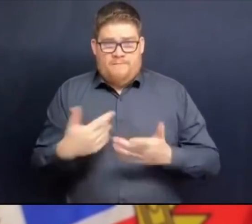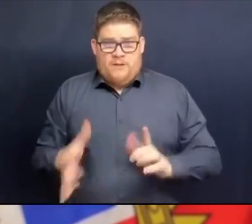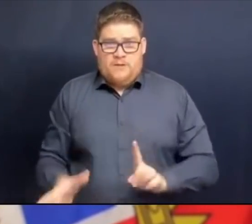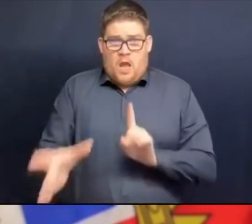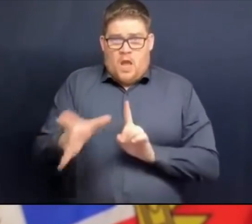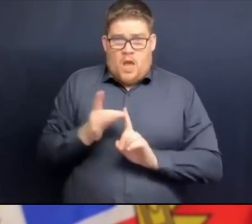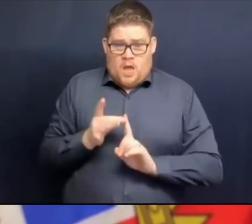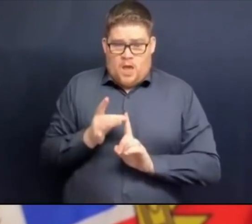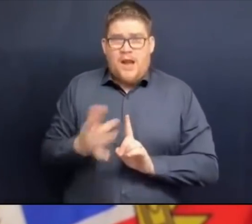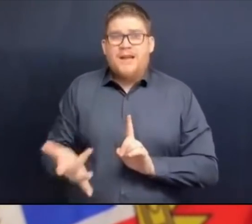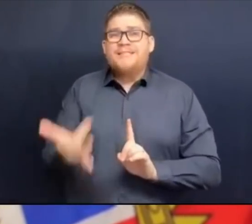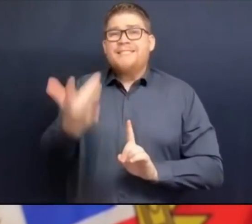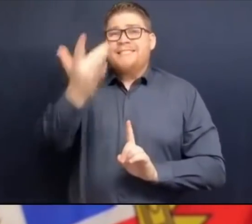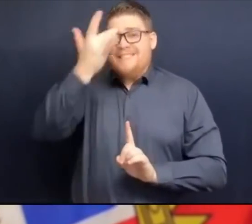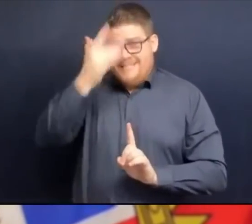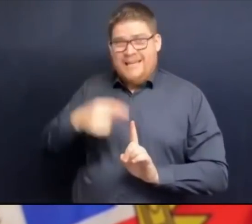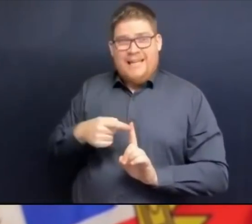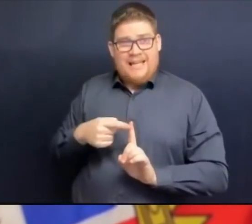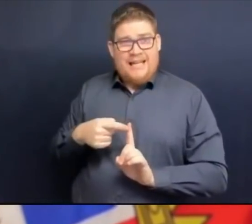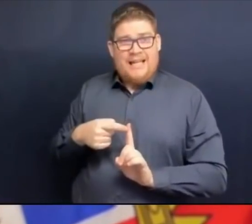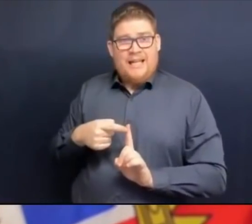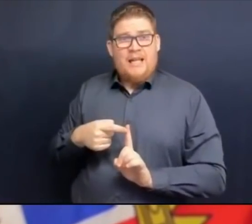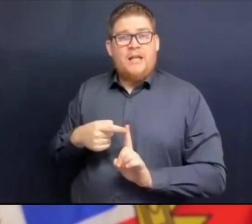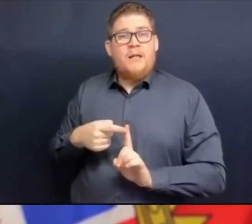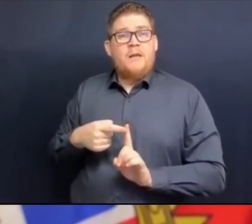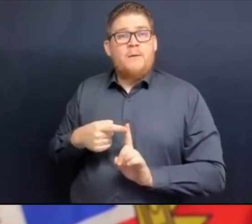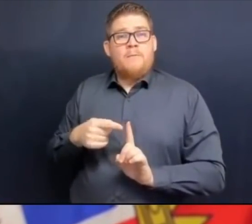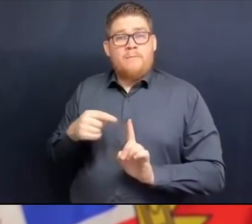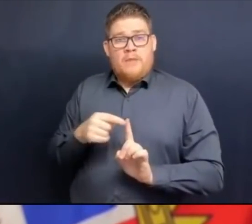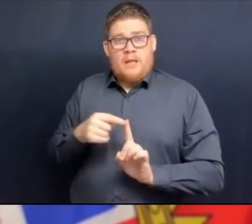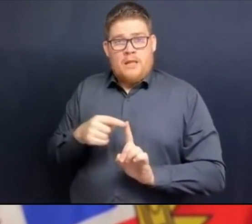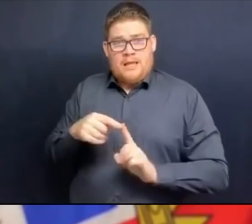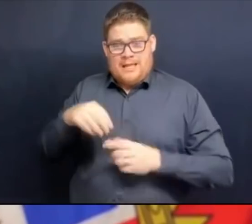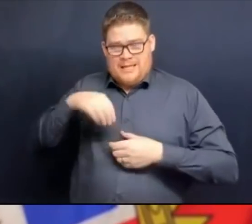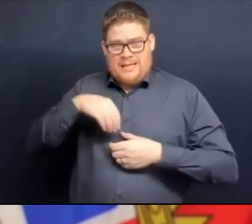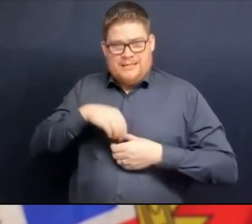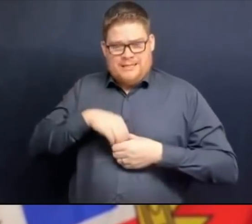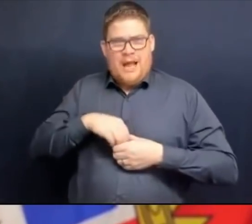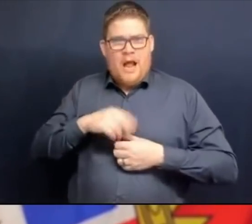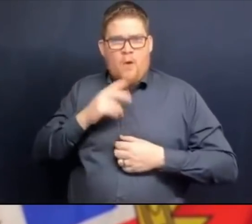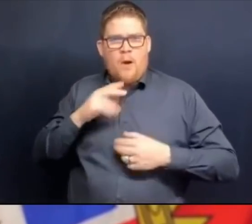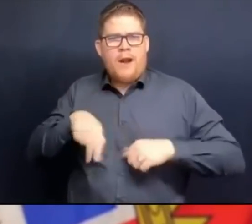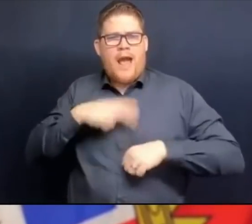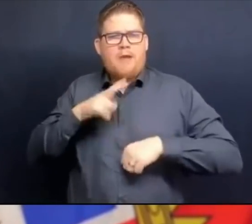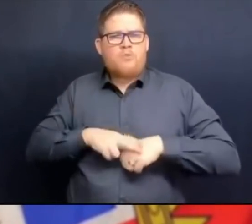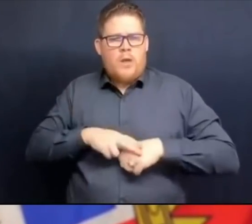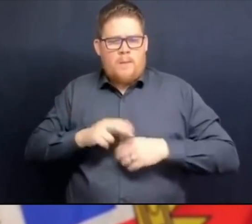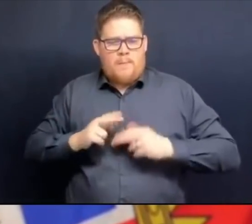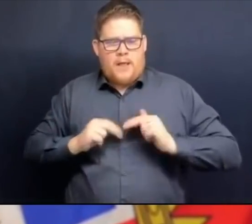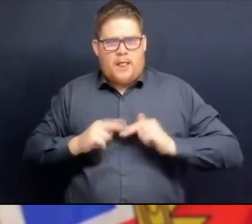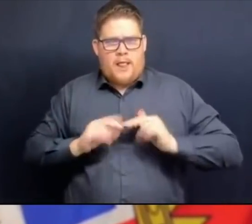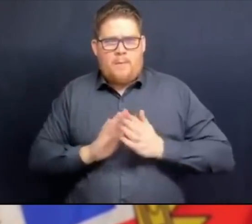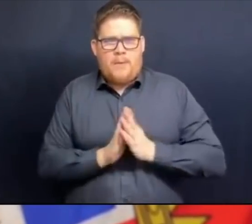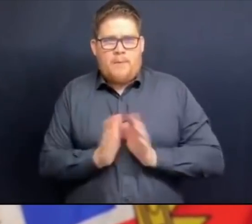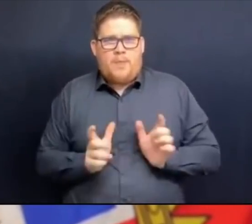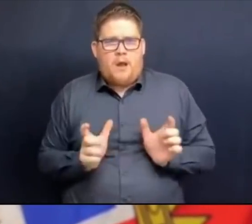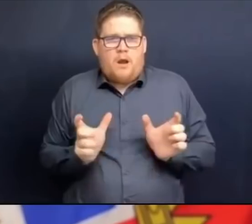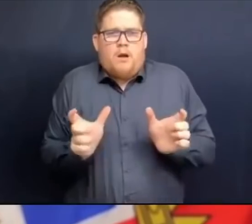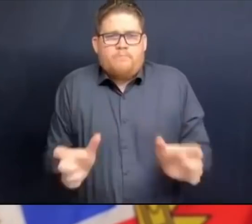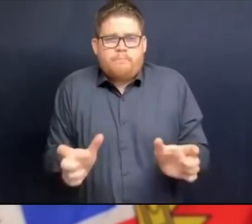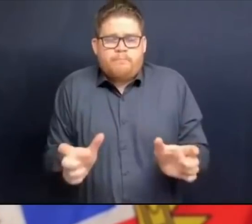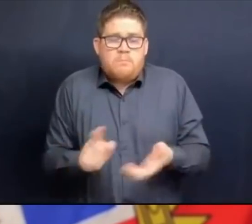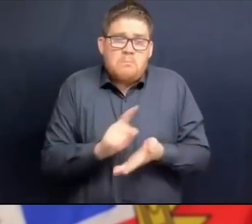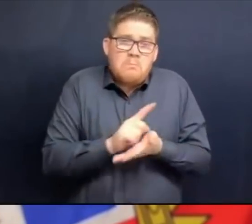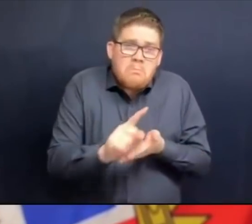infected with COVID-19, have had an infection, do generally have some degree of immunity that lasts for several weeks